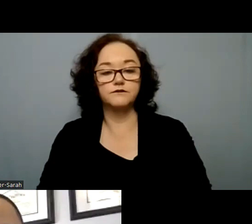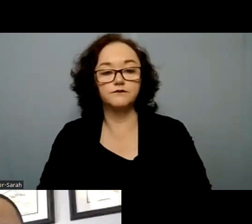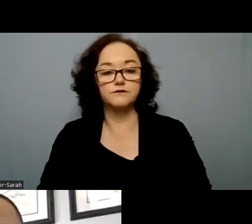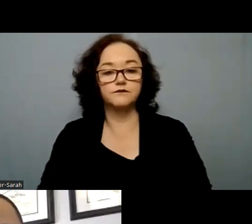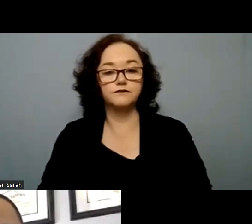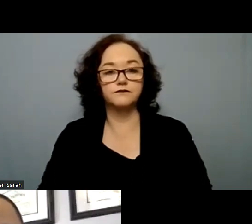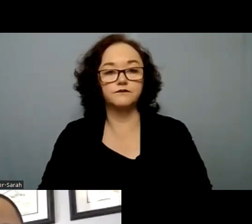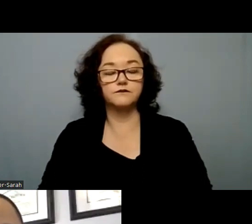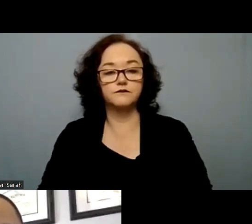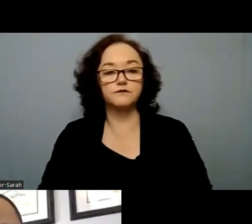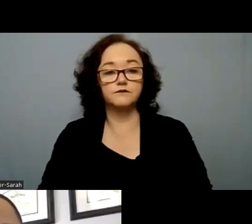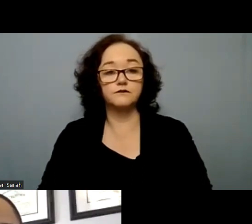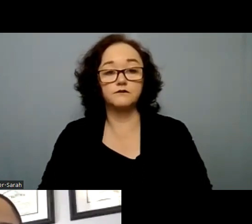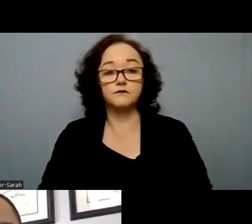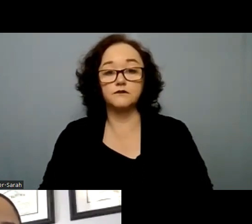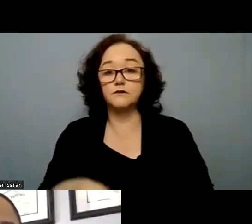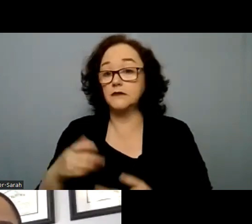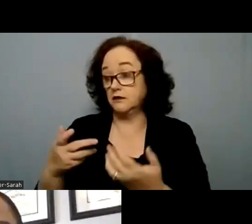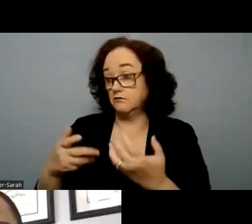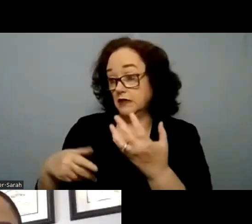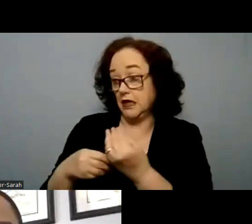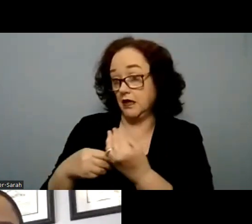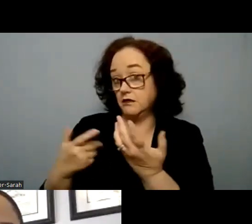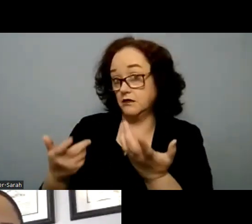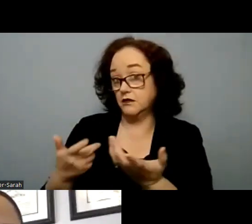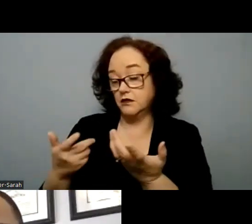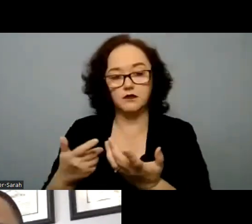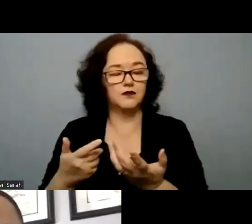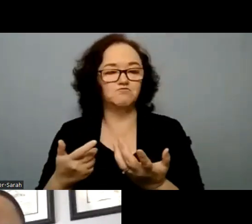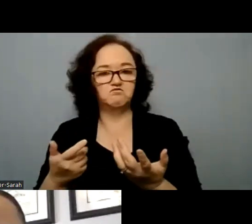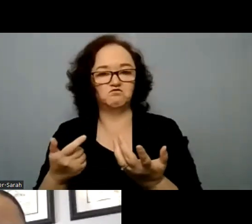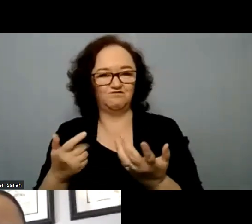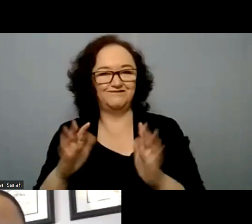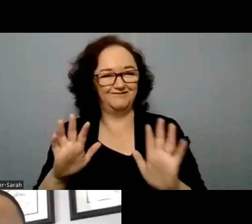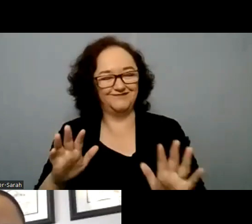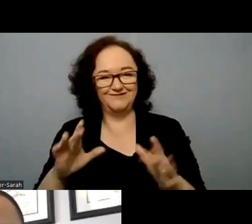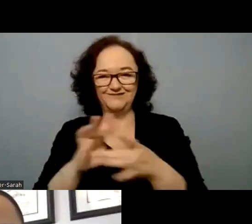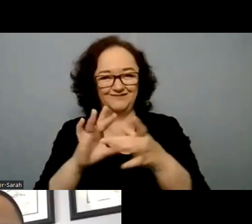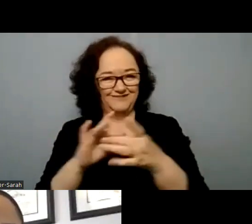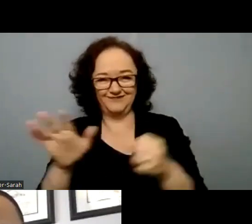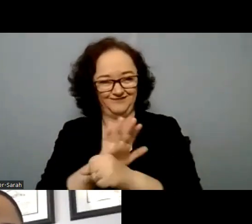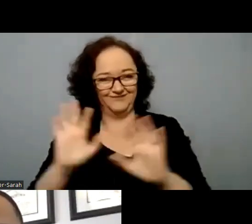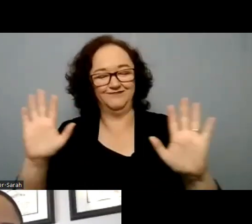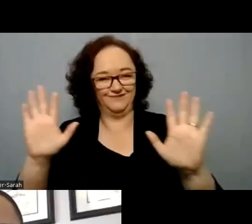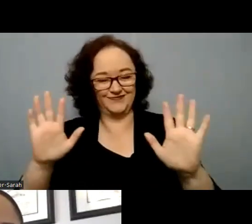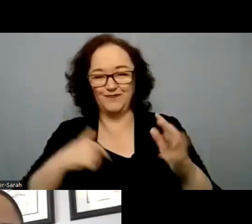Keisha, you want to add anything? They both said it all. I don't have anything else to add.